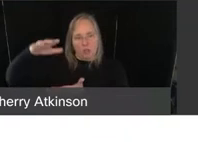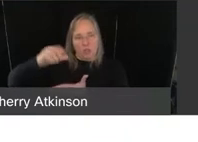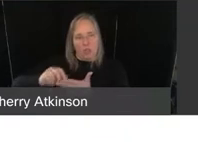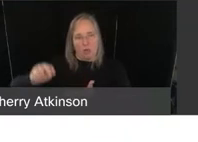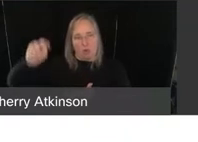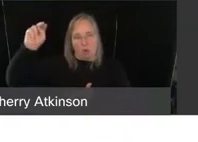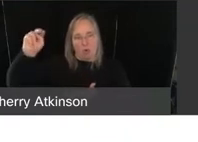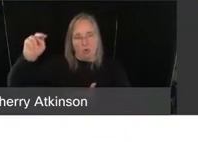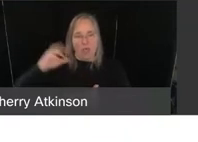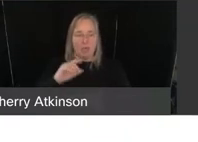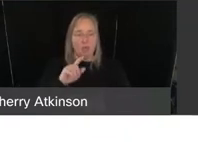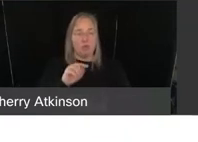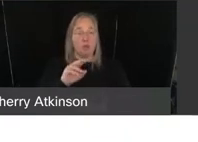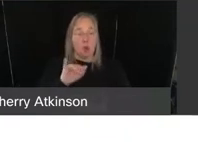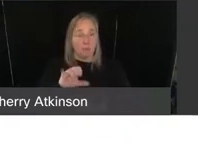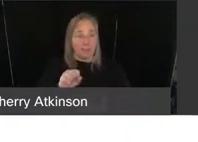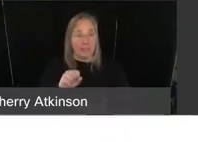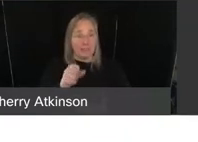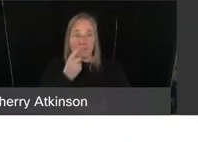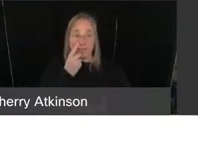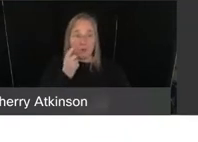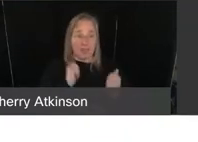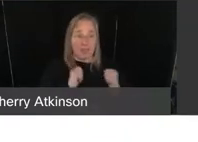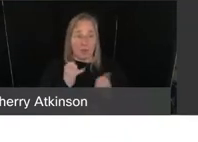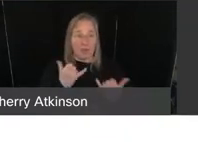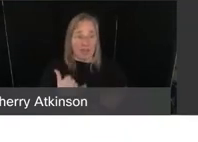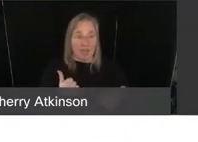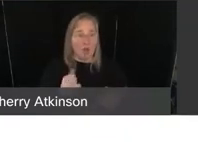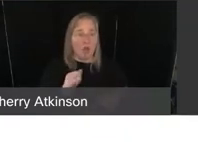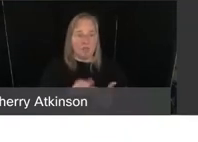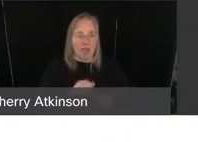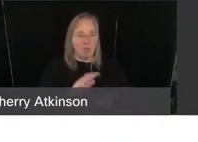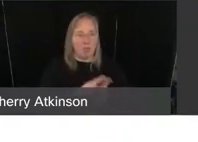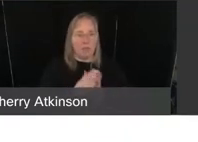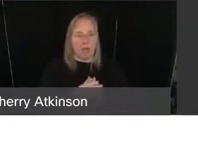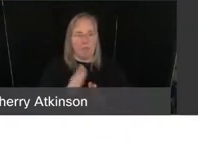is likely to be the big lobby, the atrium, the gallery.